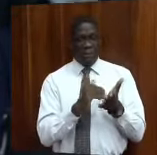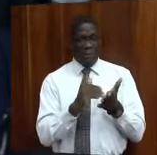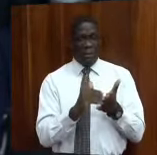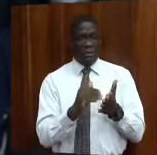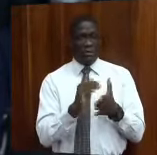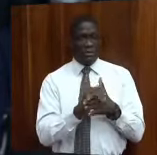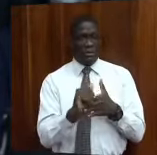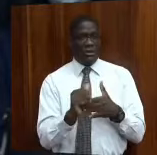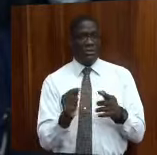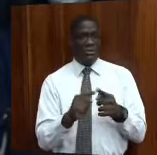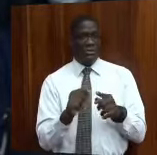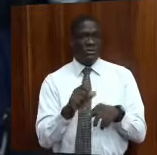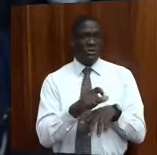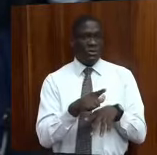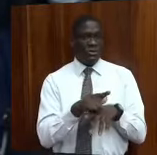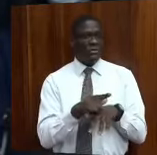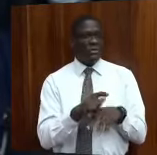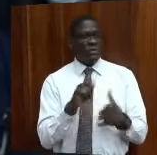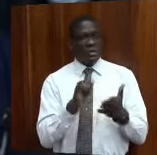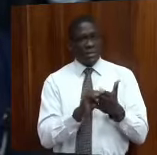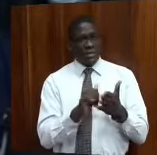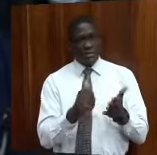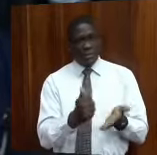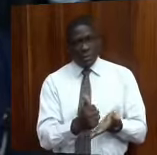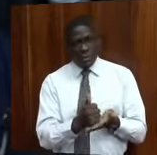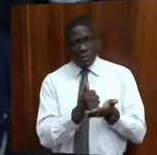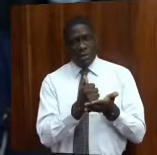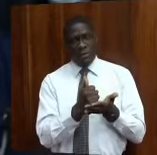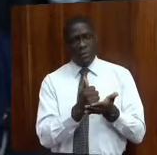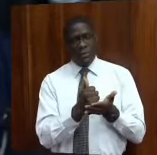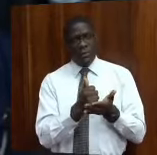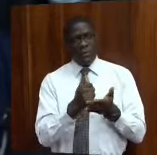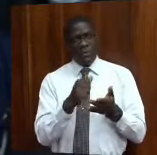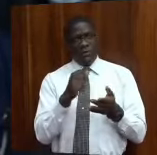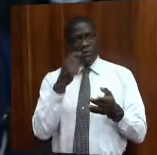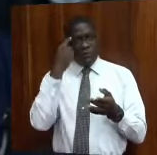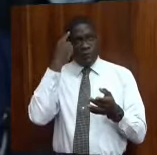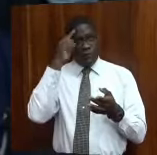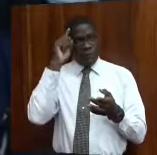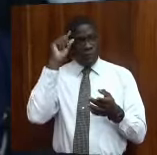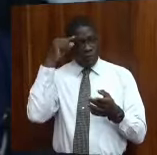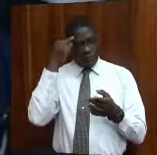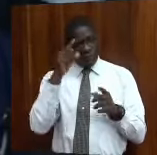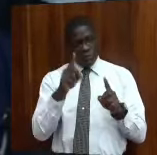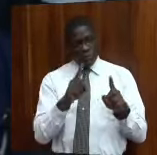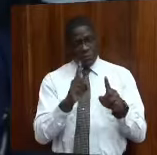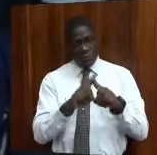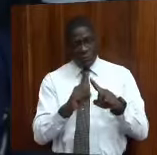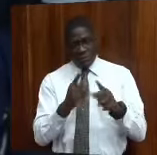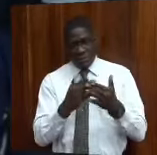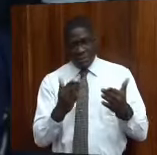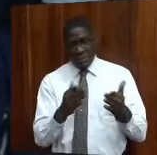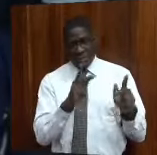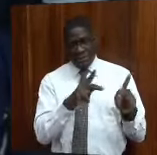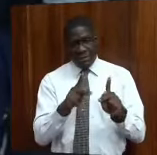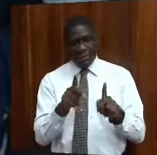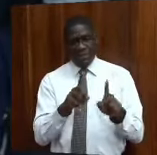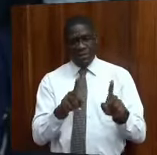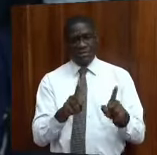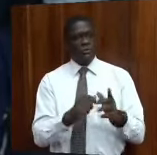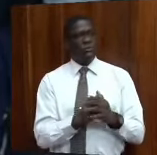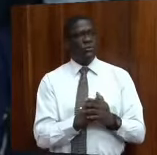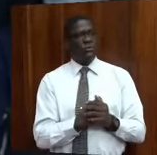net financing needs of the budget amounting to 505 million will be met from the following sources.